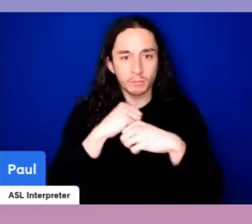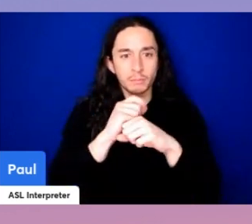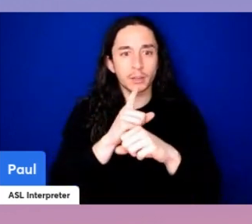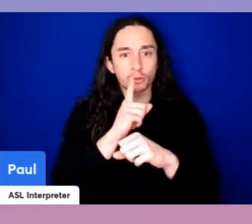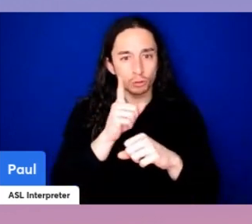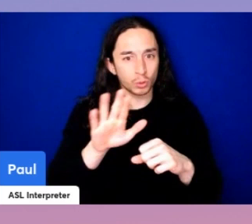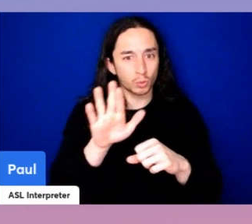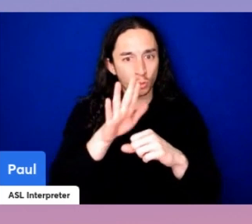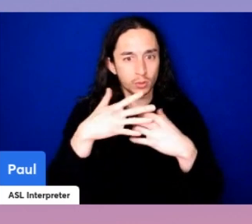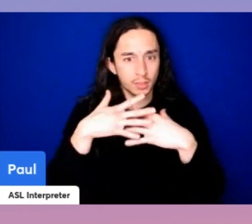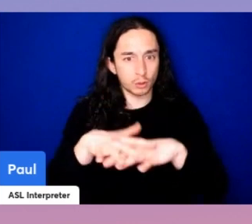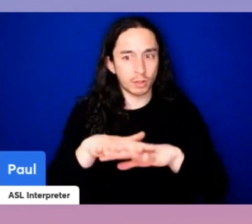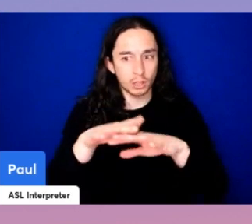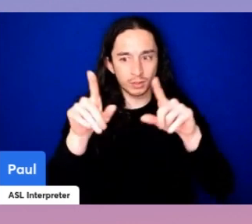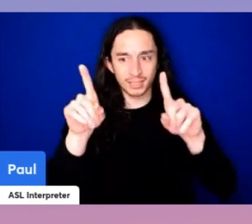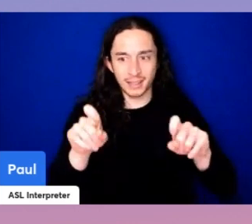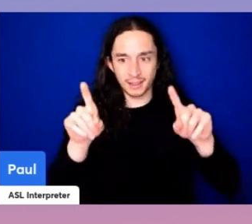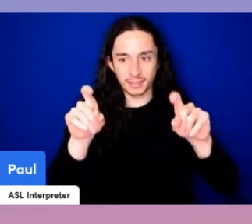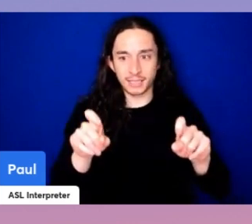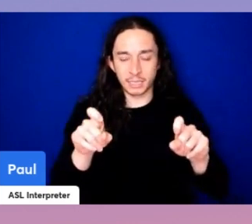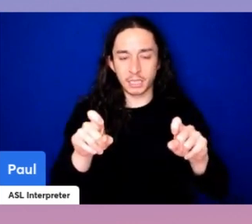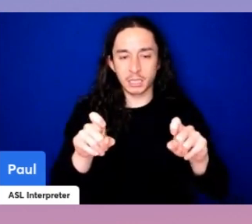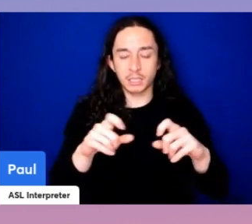tests not in